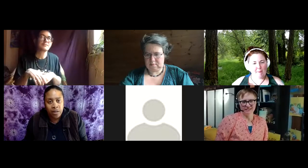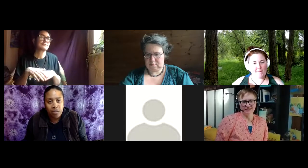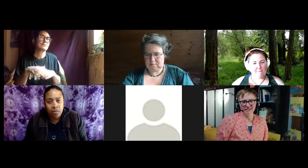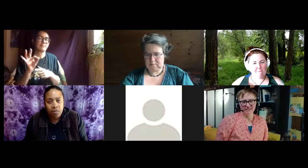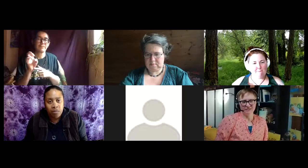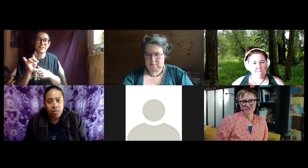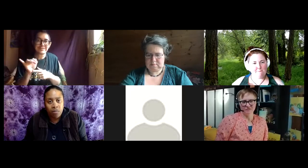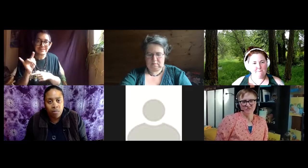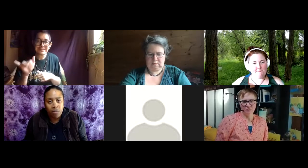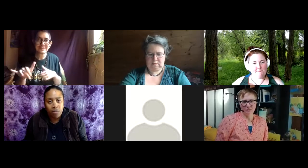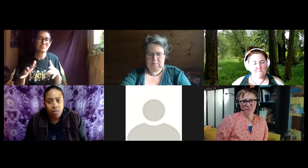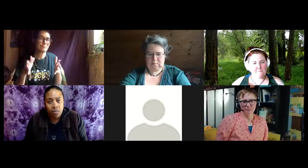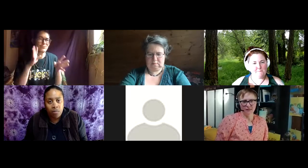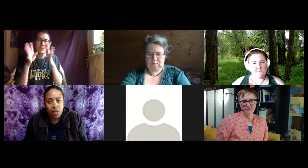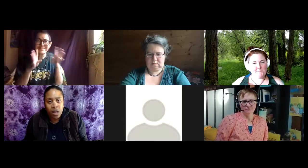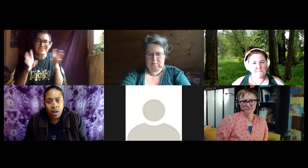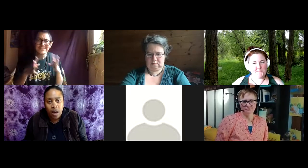energy.